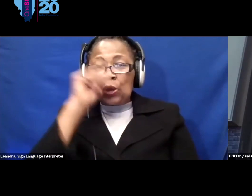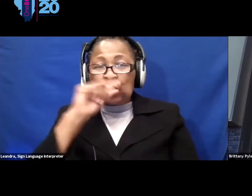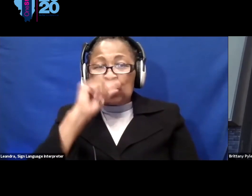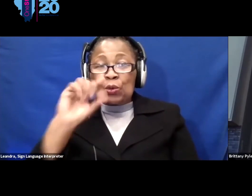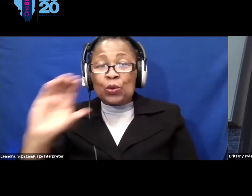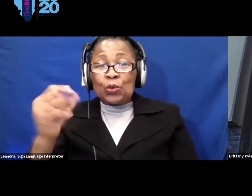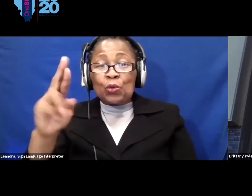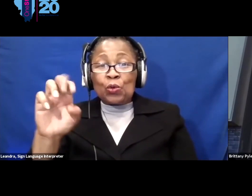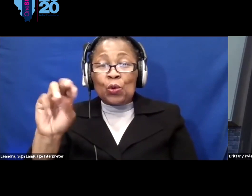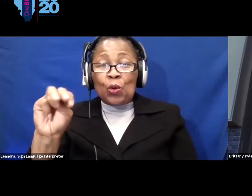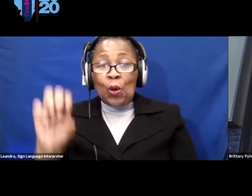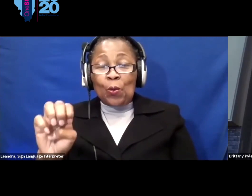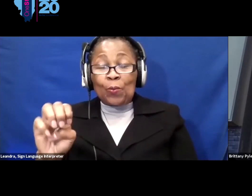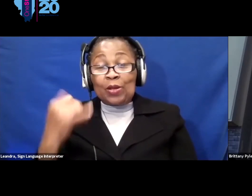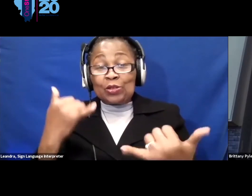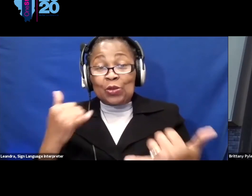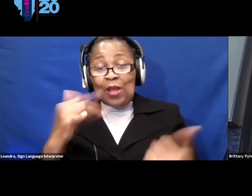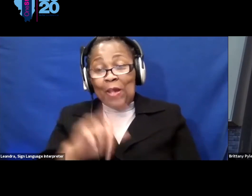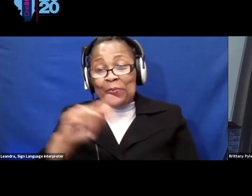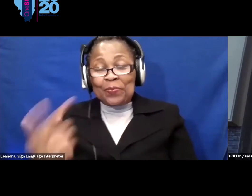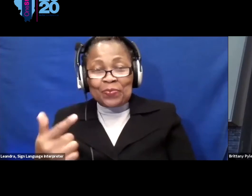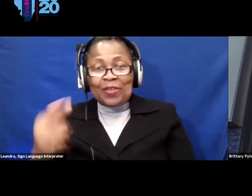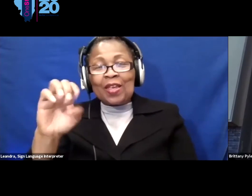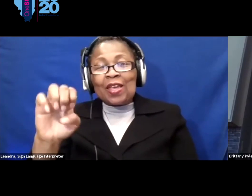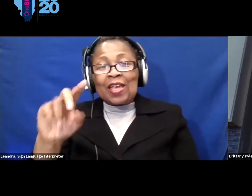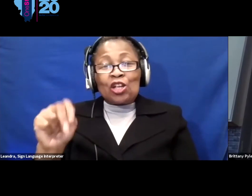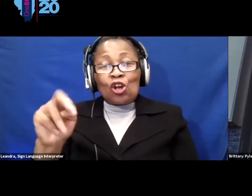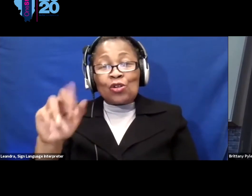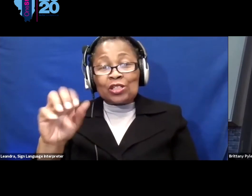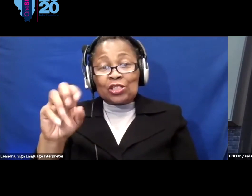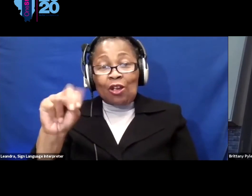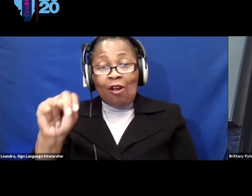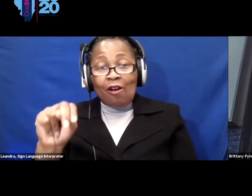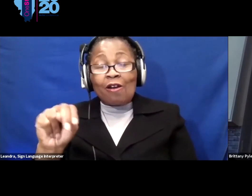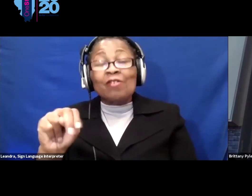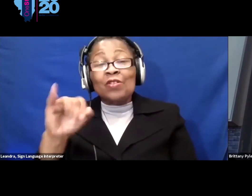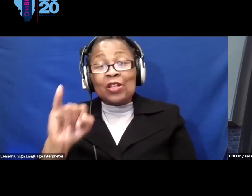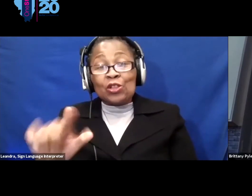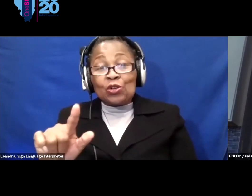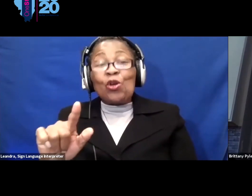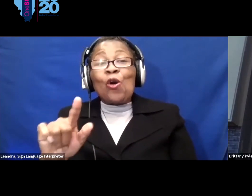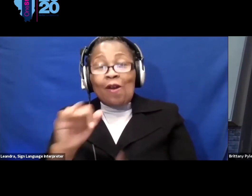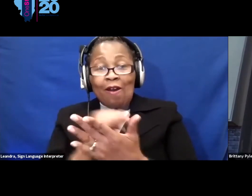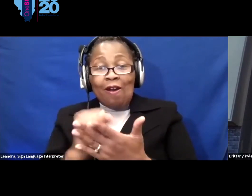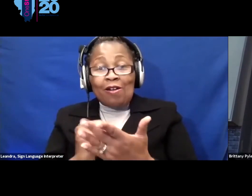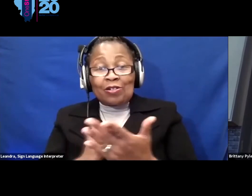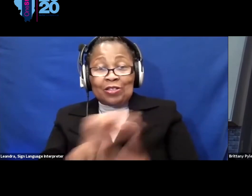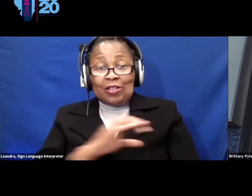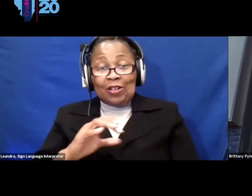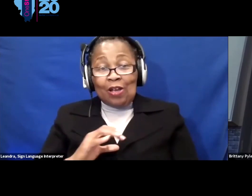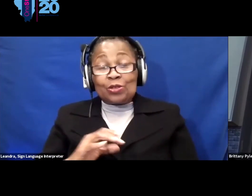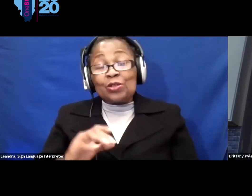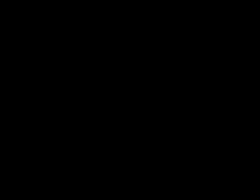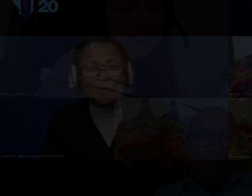for now, I'm going to kick this over to Encarnacion of the Illinois Arts Council Agency for some housekeeping notes, and I will be back in